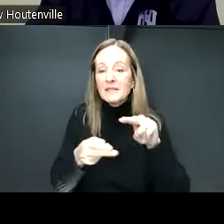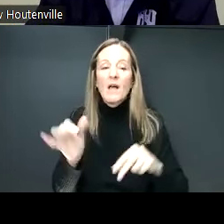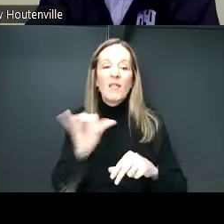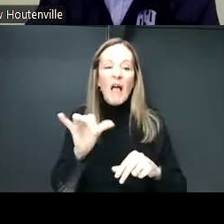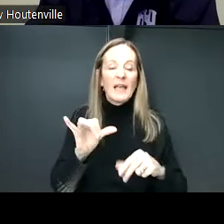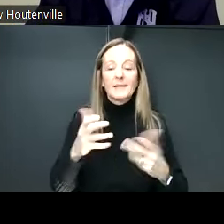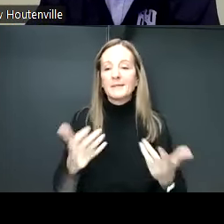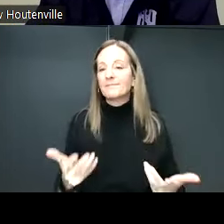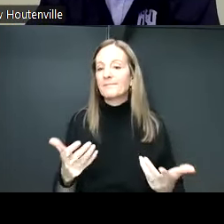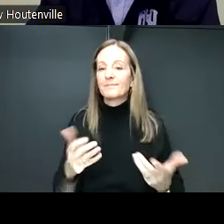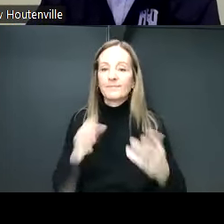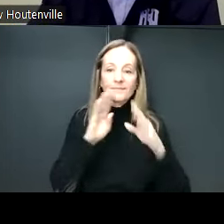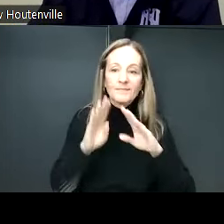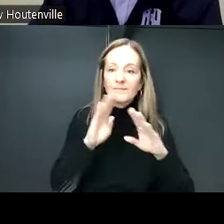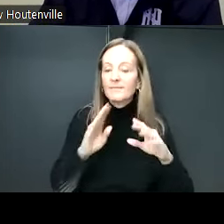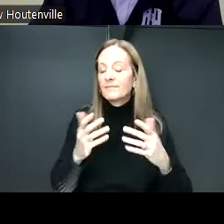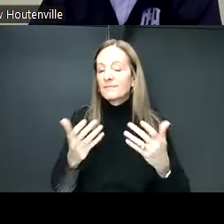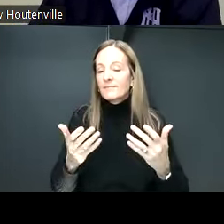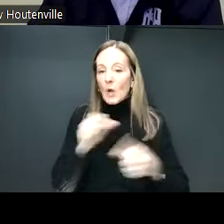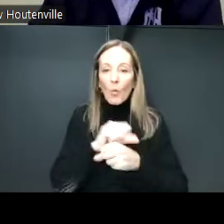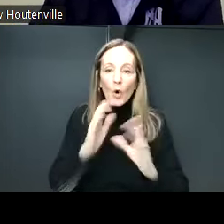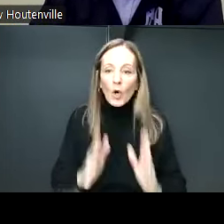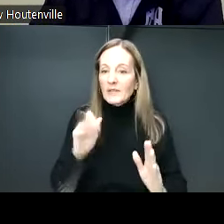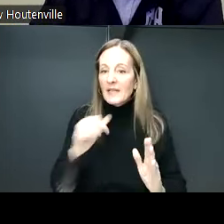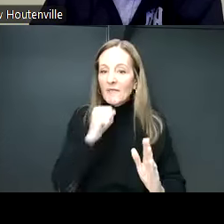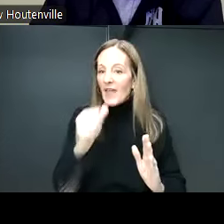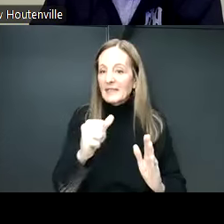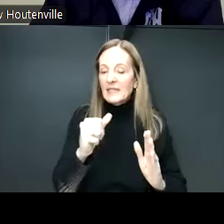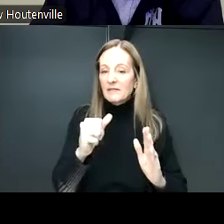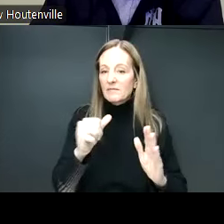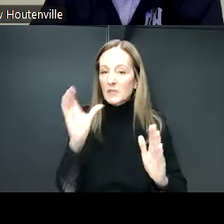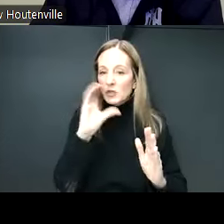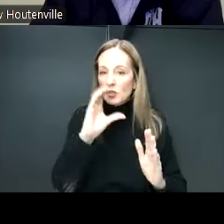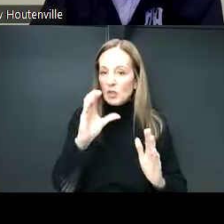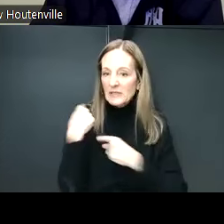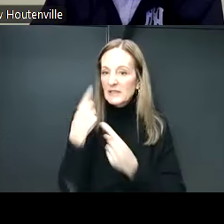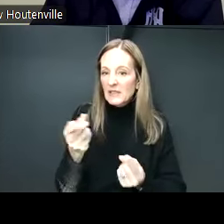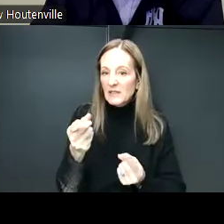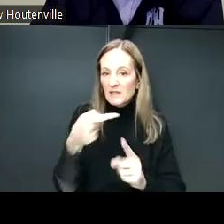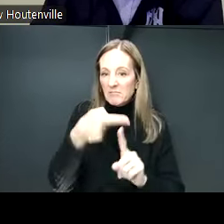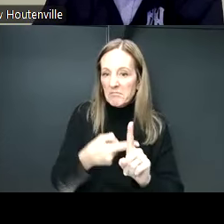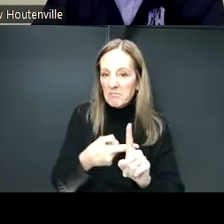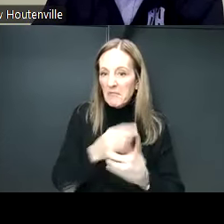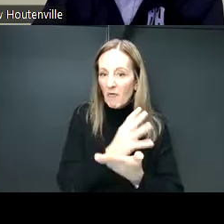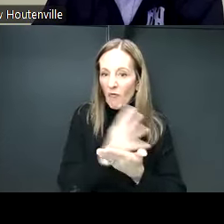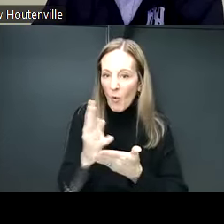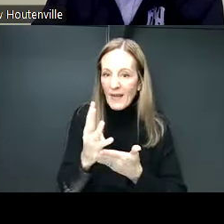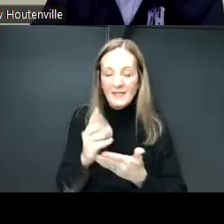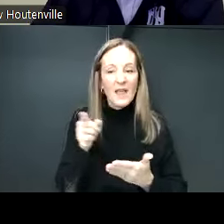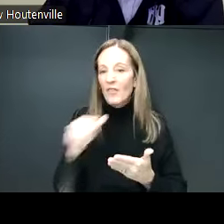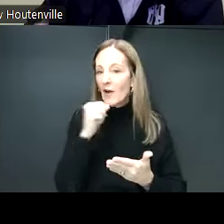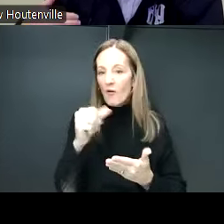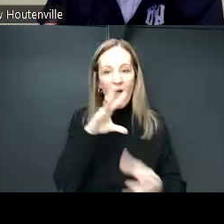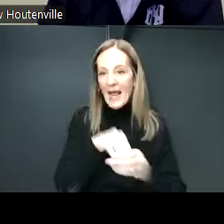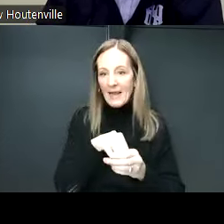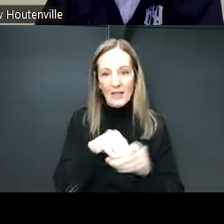don't look for work in the last 4 weeks, they report they haven't looked for work in the last 4 weeks. They're not considered in the labor force.